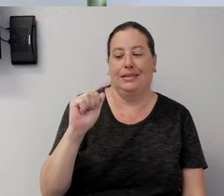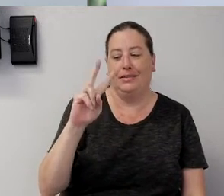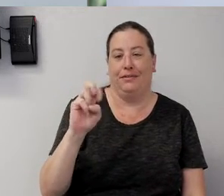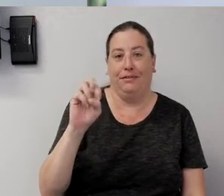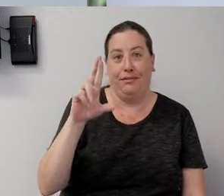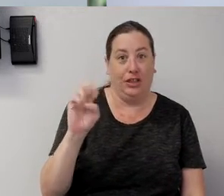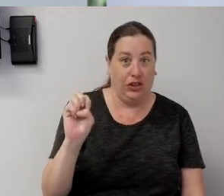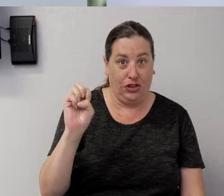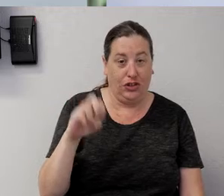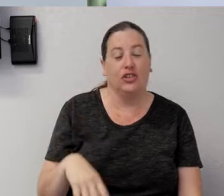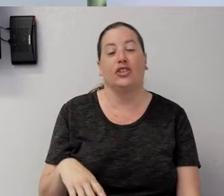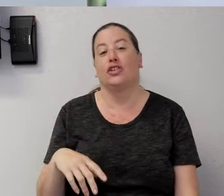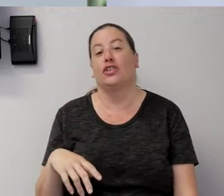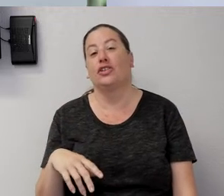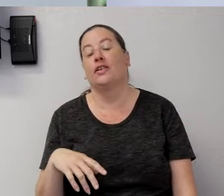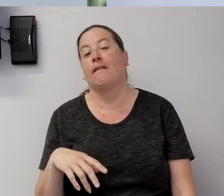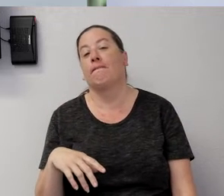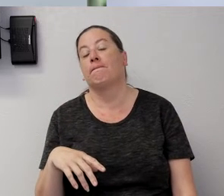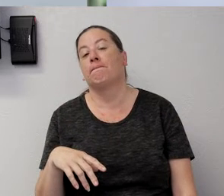And